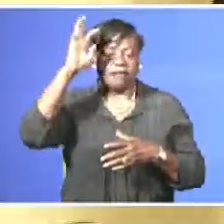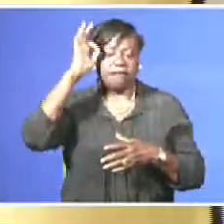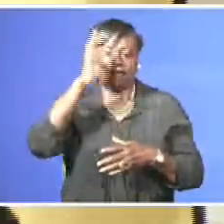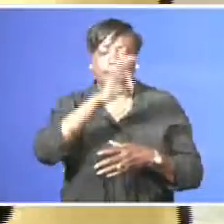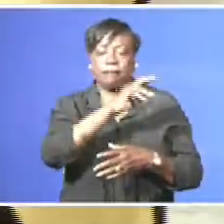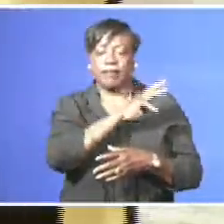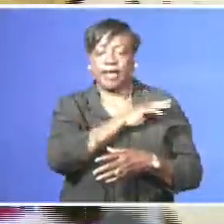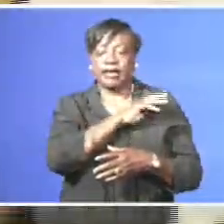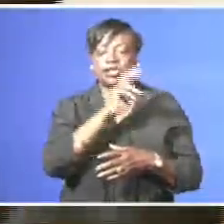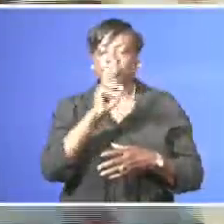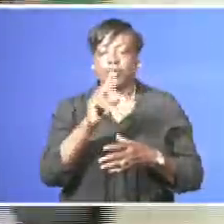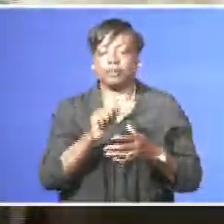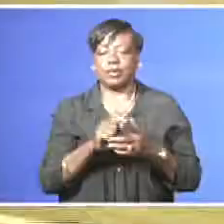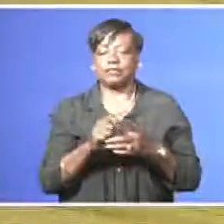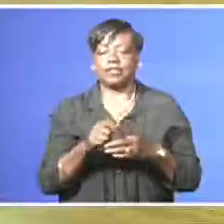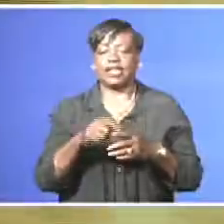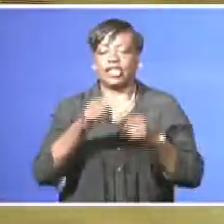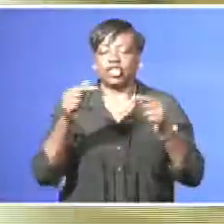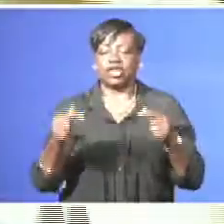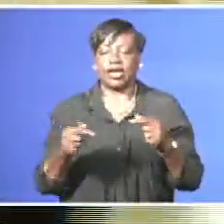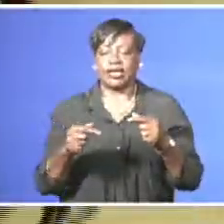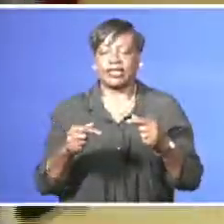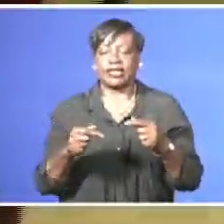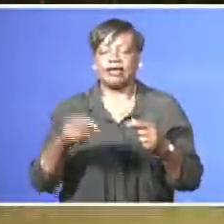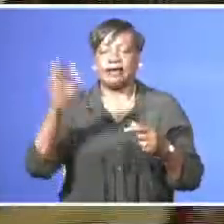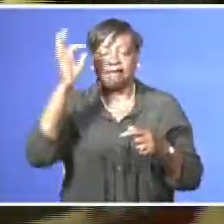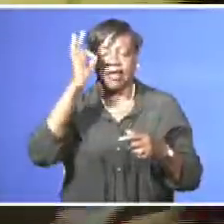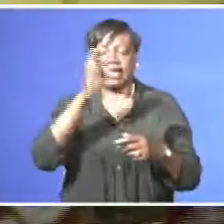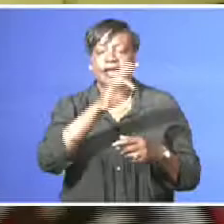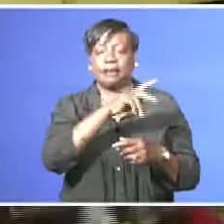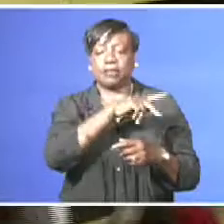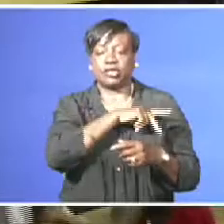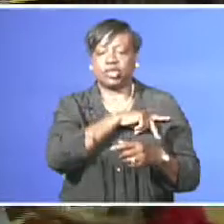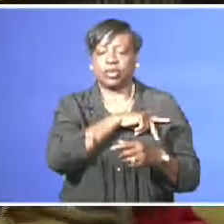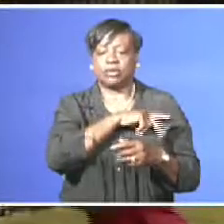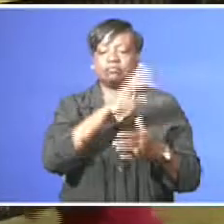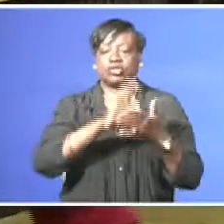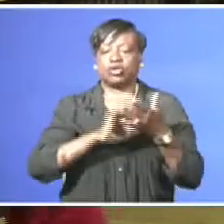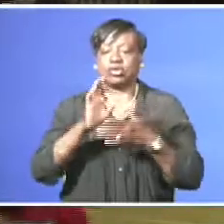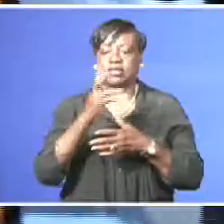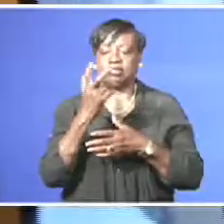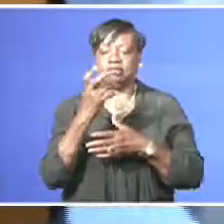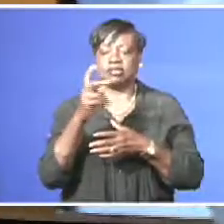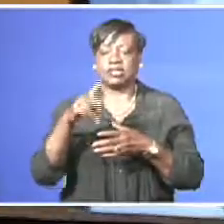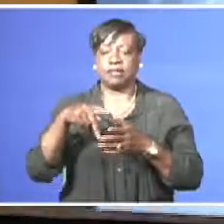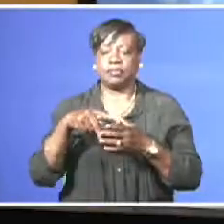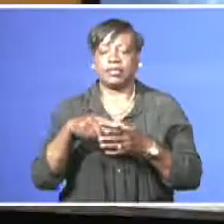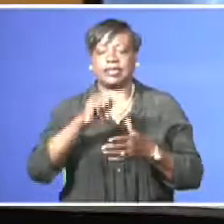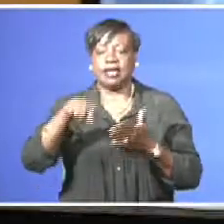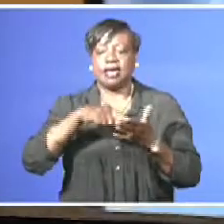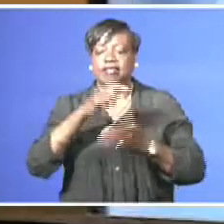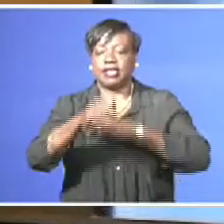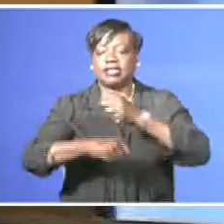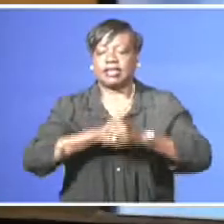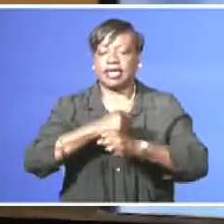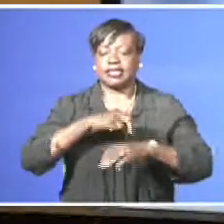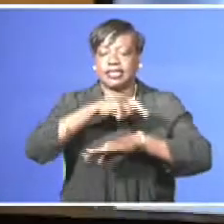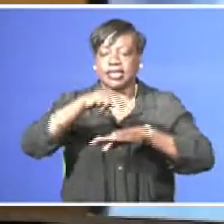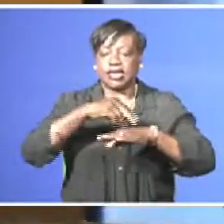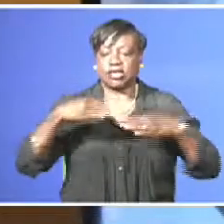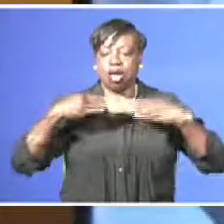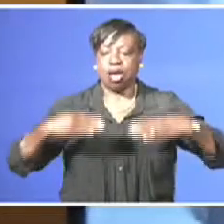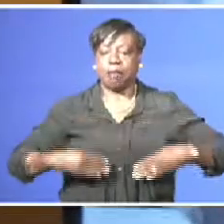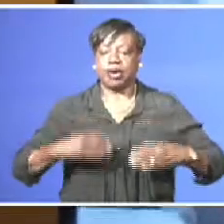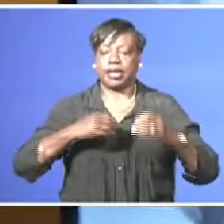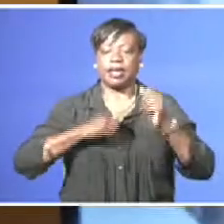the Giants. The Gym Rats was led by Franklin Paton, who scored 13 points. This year's National Bodybuilding and Fitness